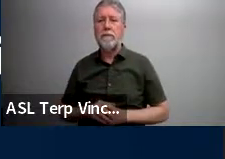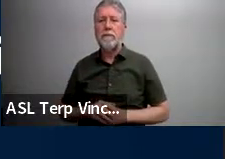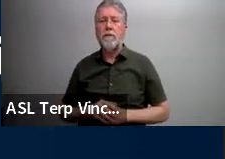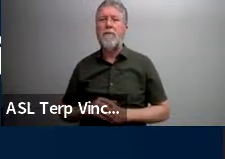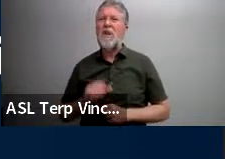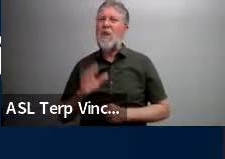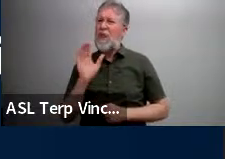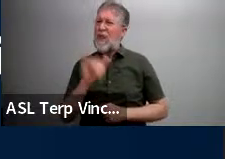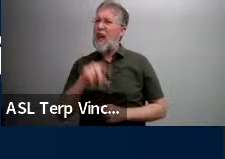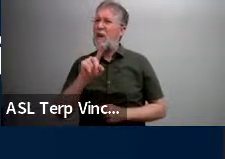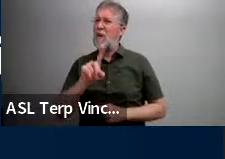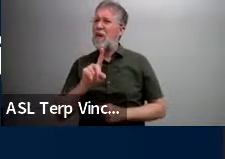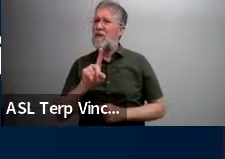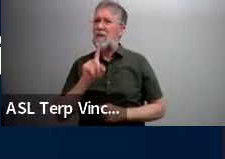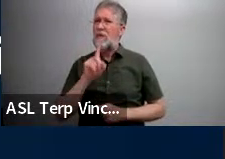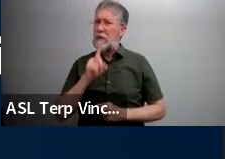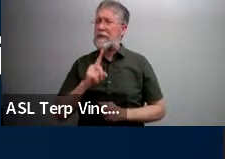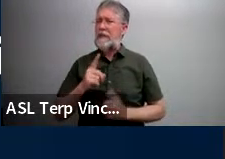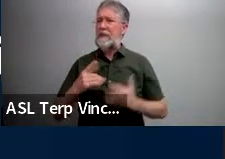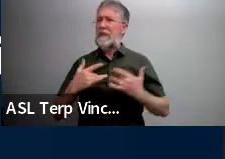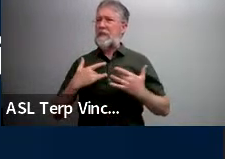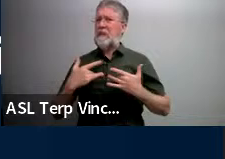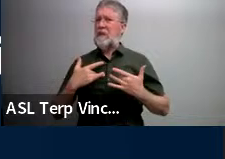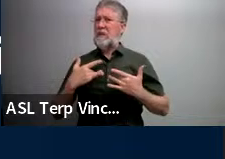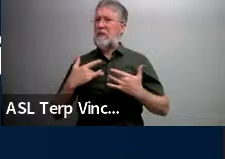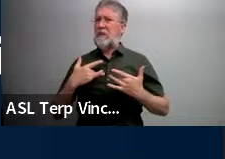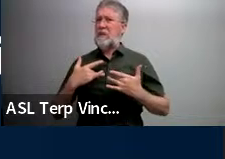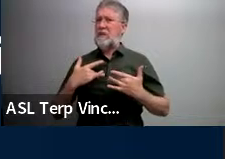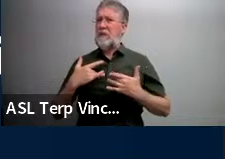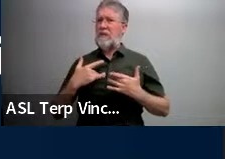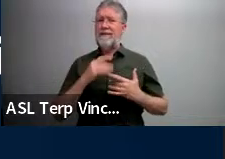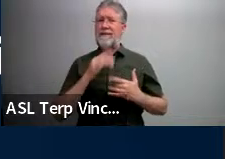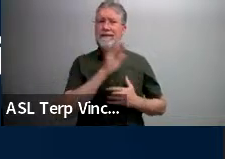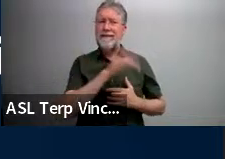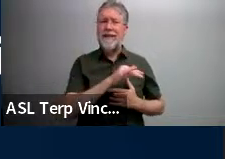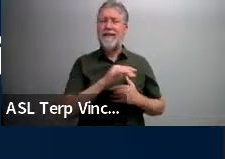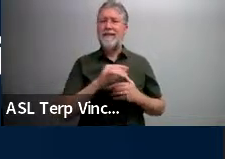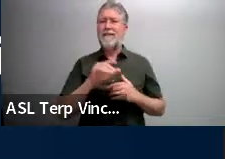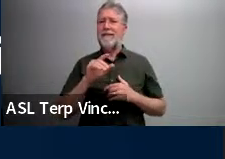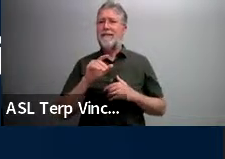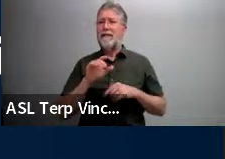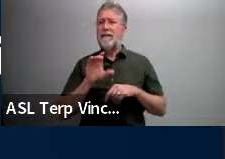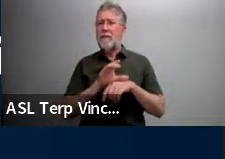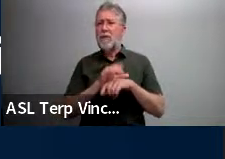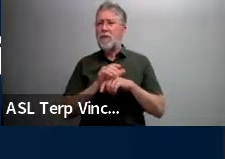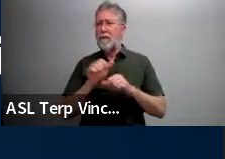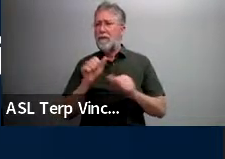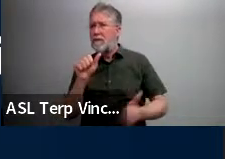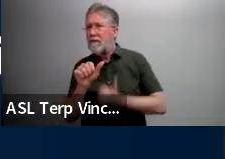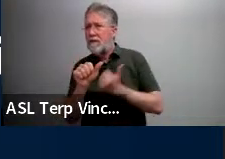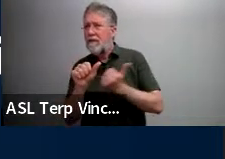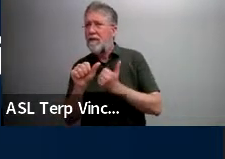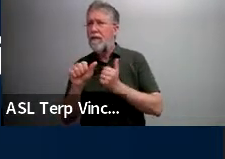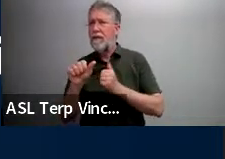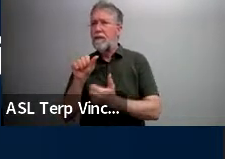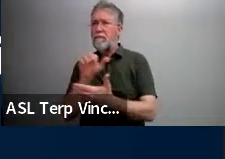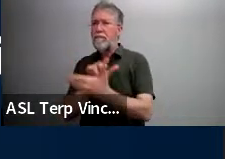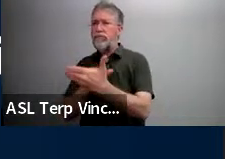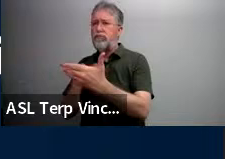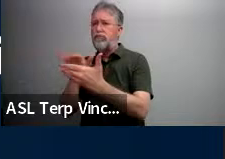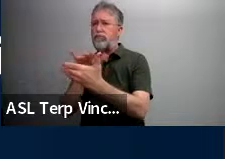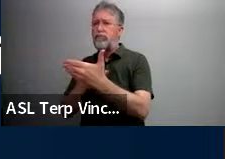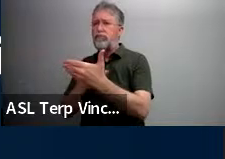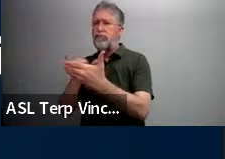concerned about how these surveillance tools are being used on the job.